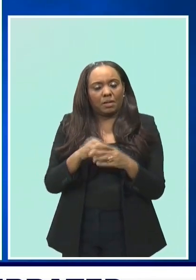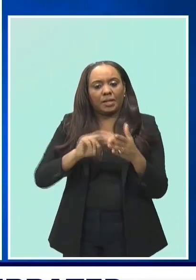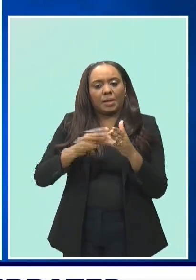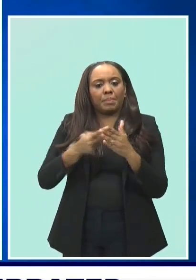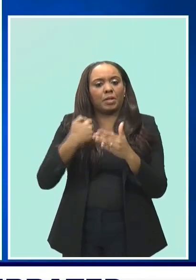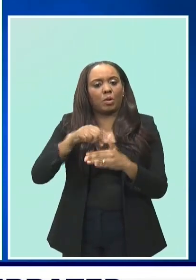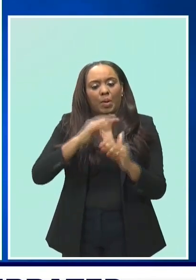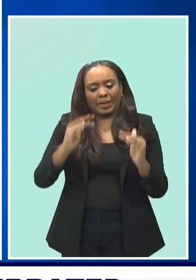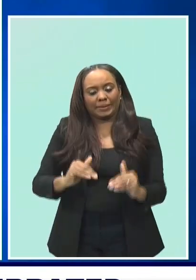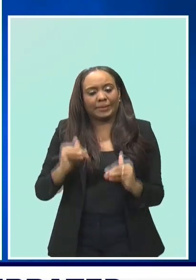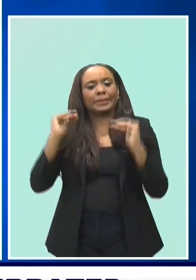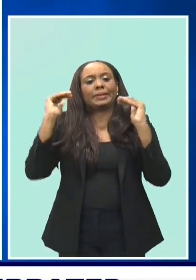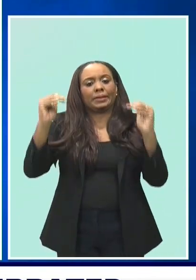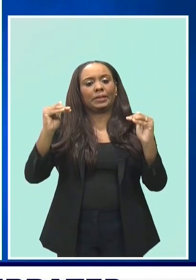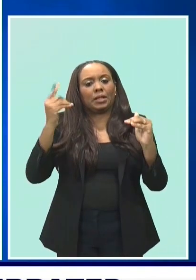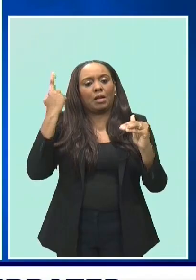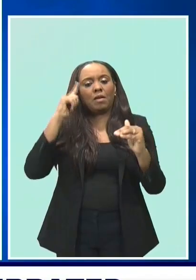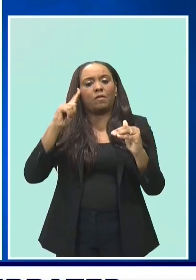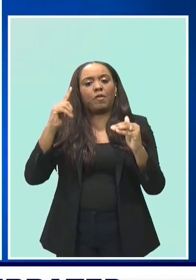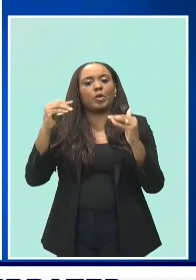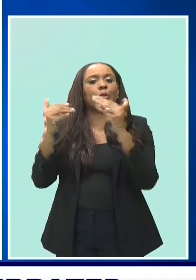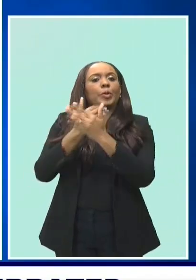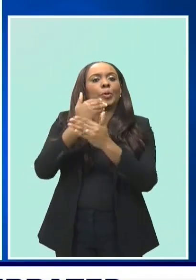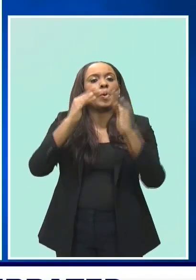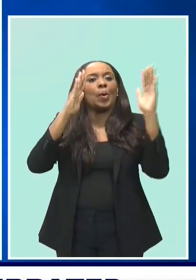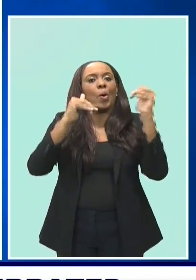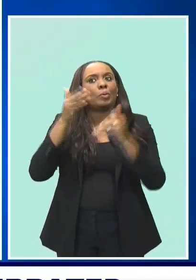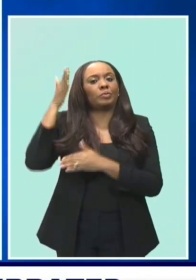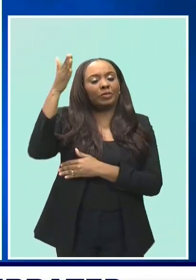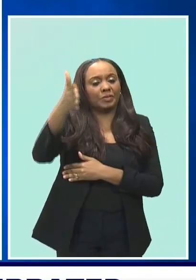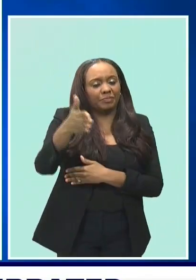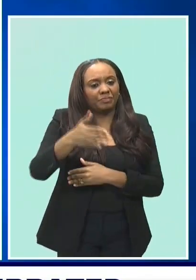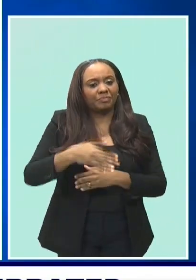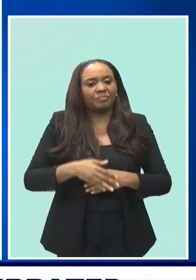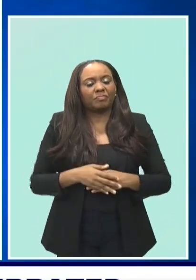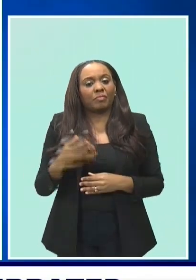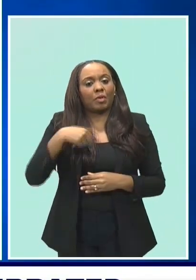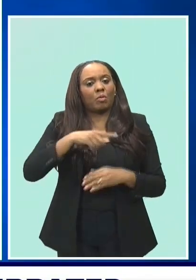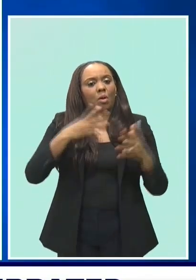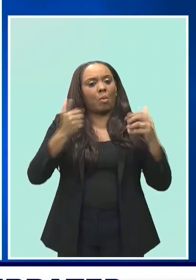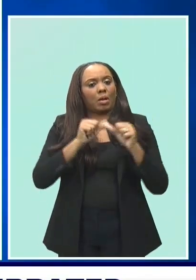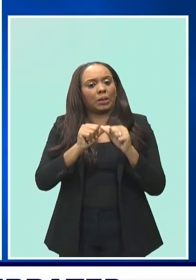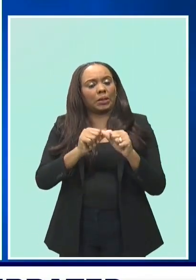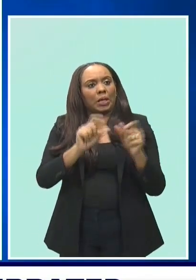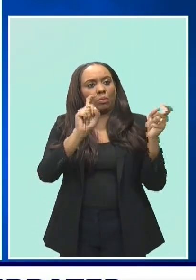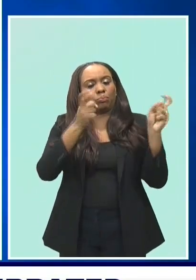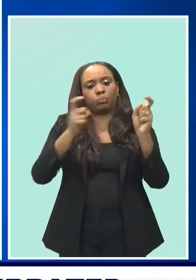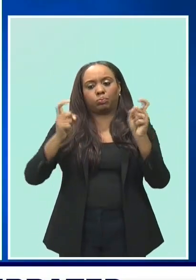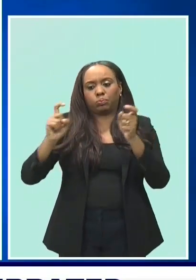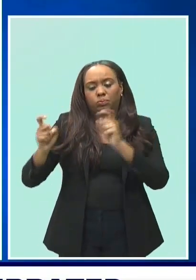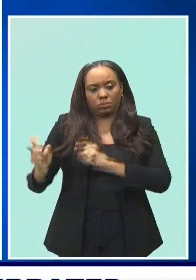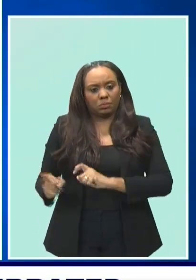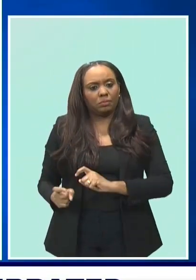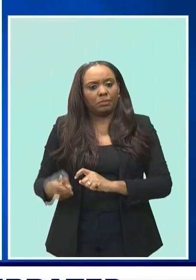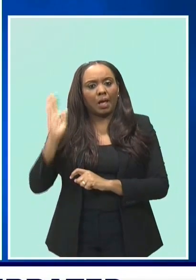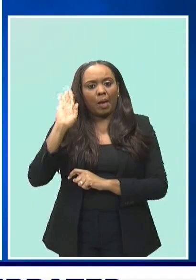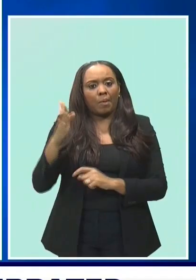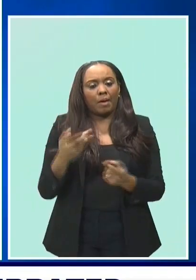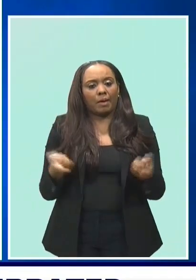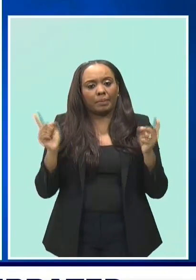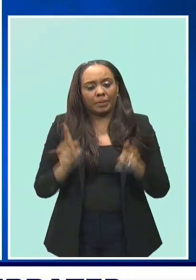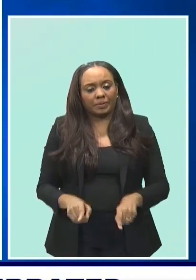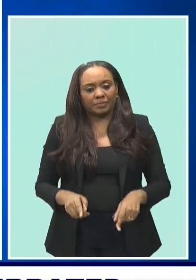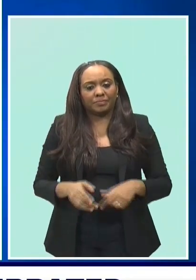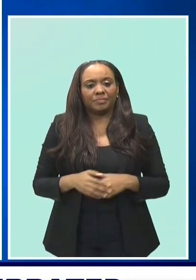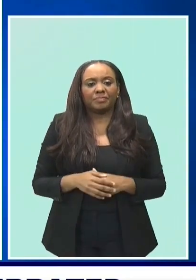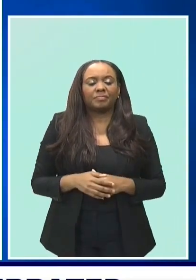expectations. These growing expectations will require that we continue to make change. It's inevitable. You